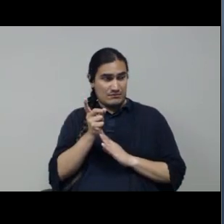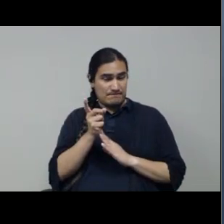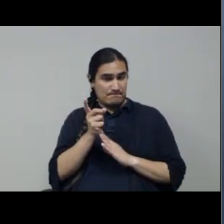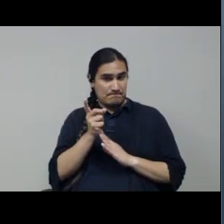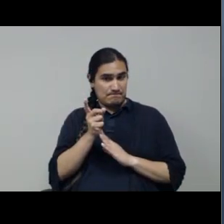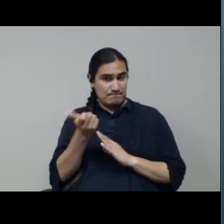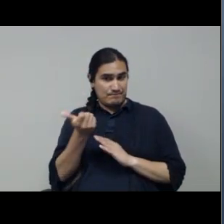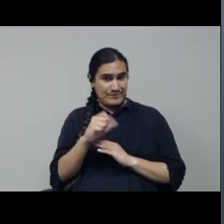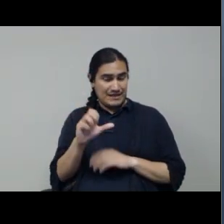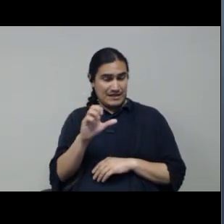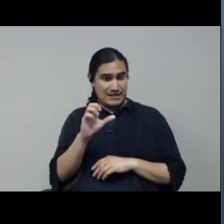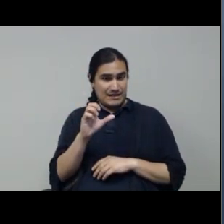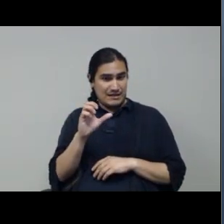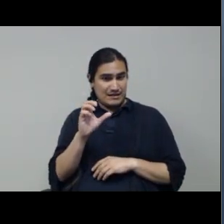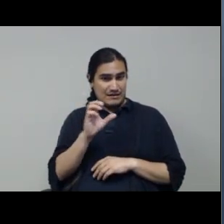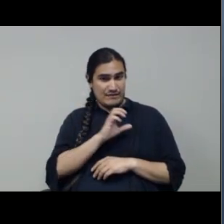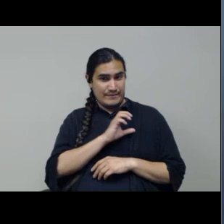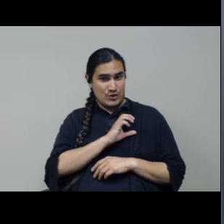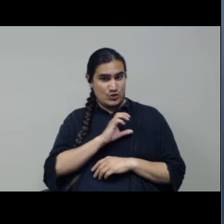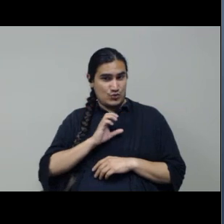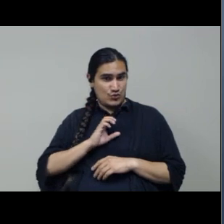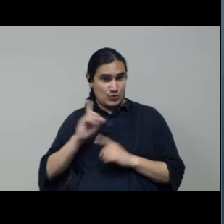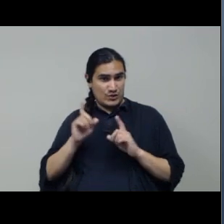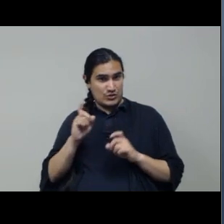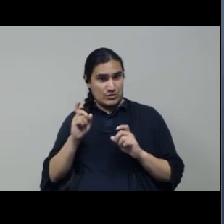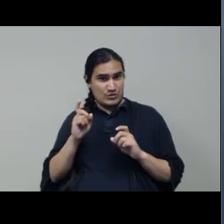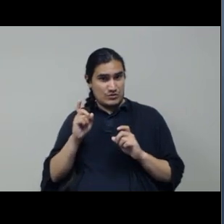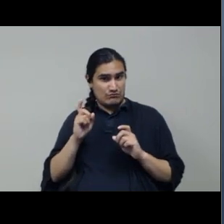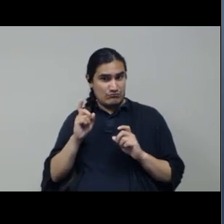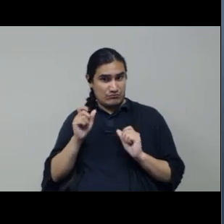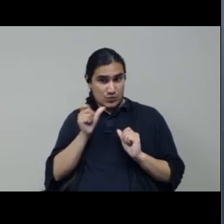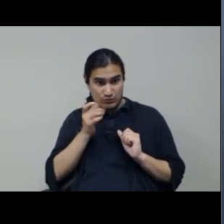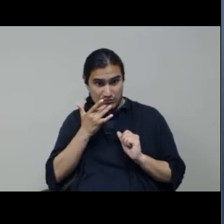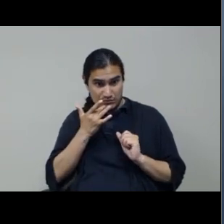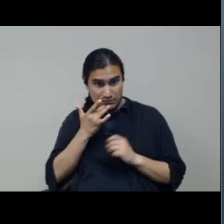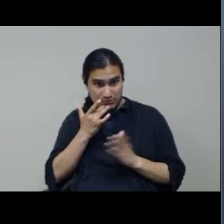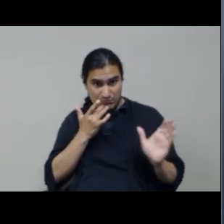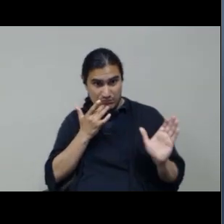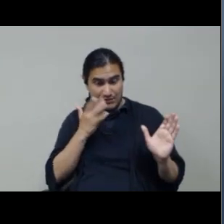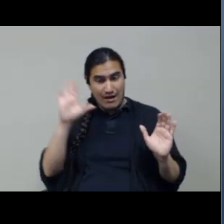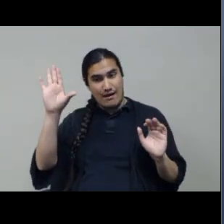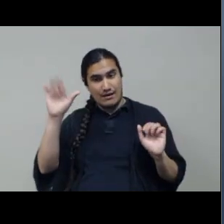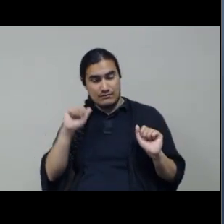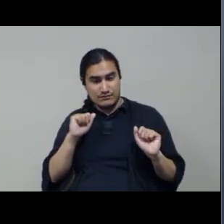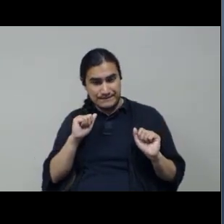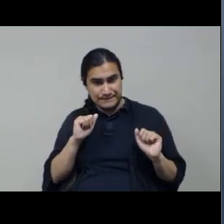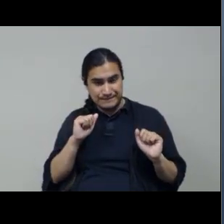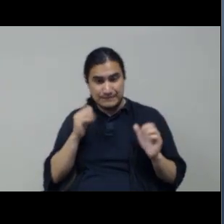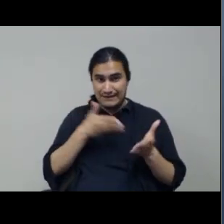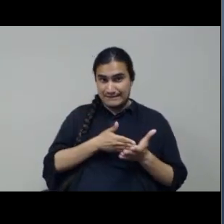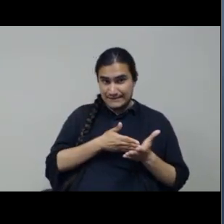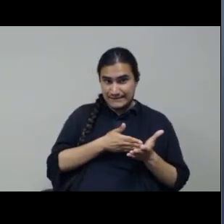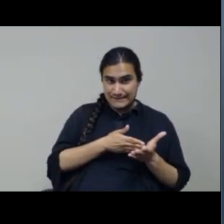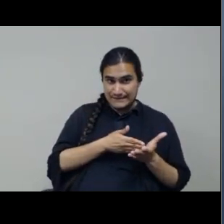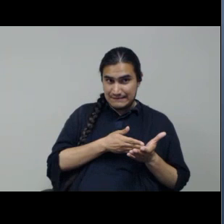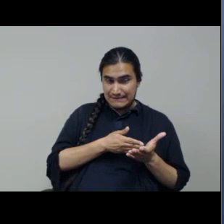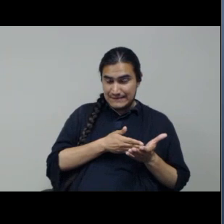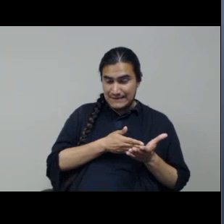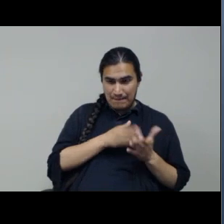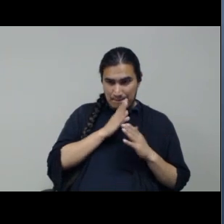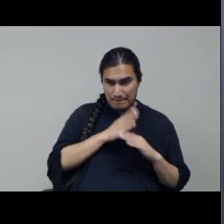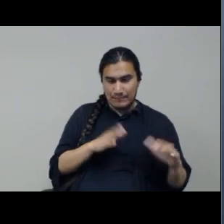Any commissioner questions? All those in favor? Aye. Opposed?